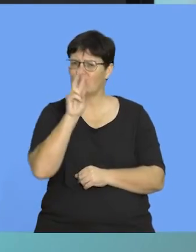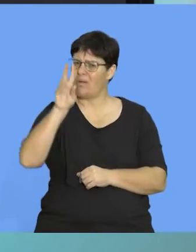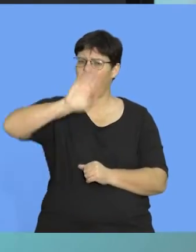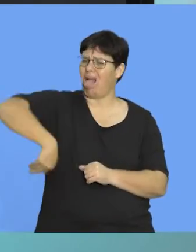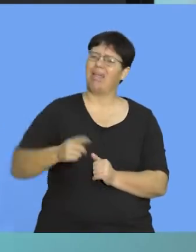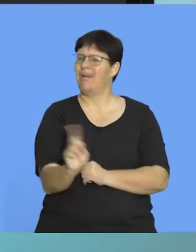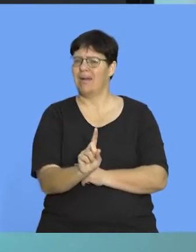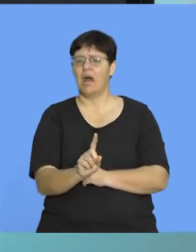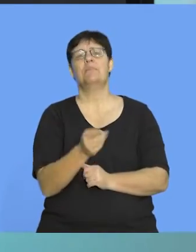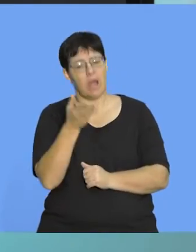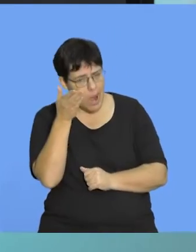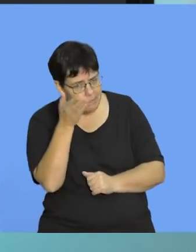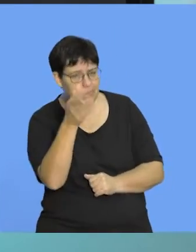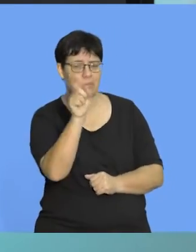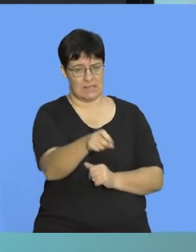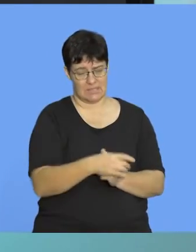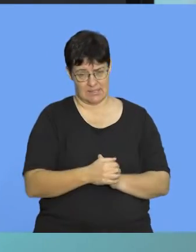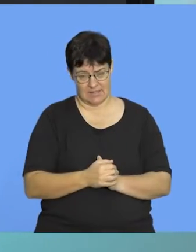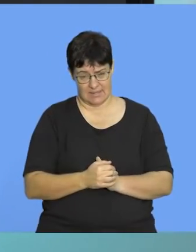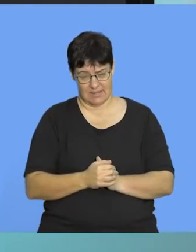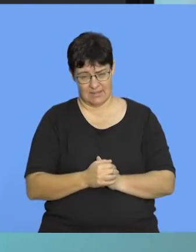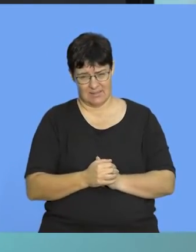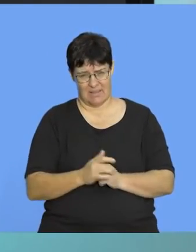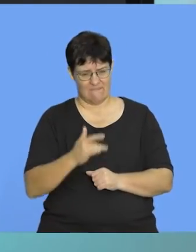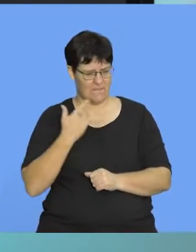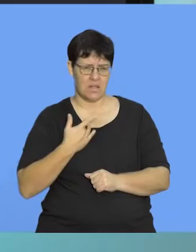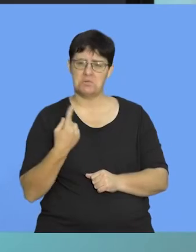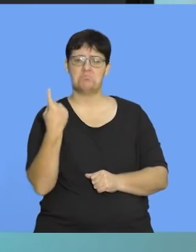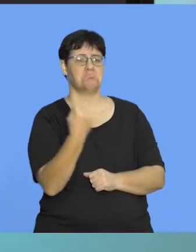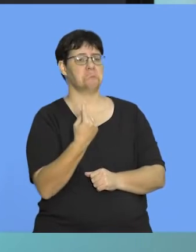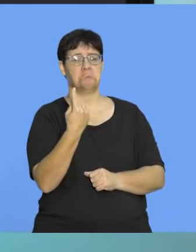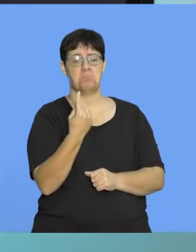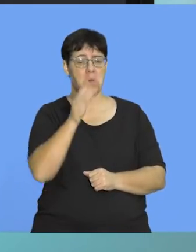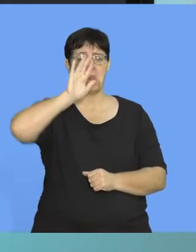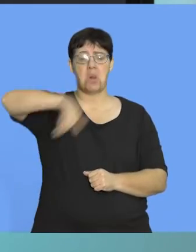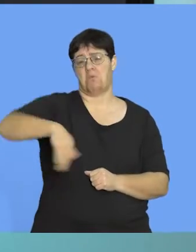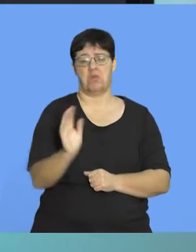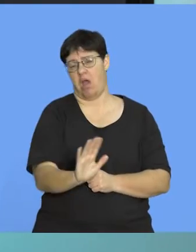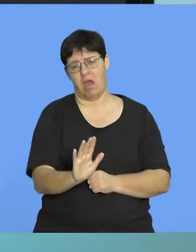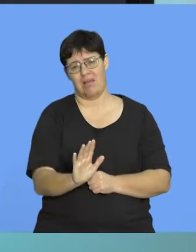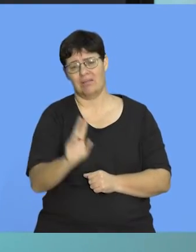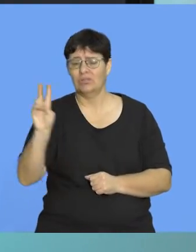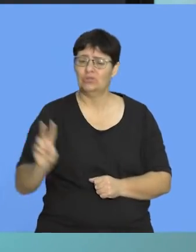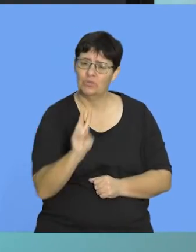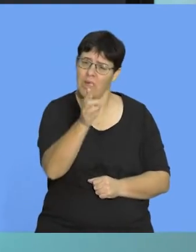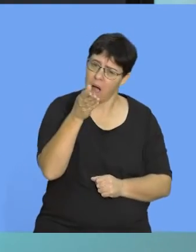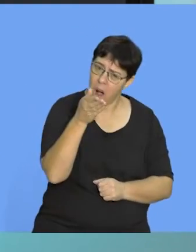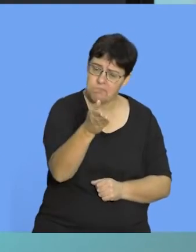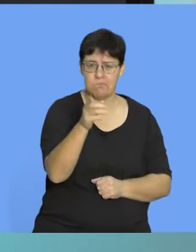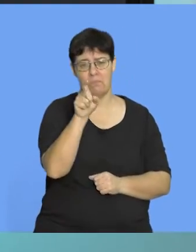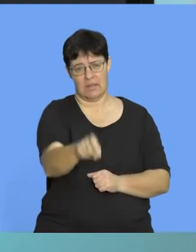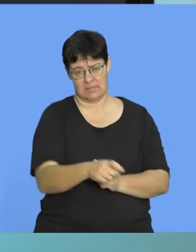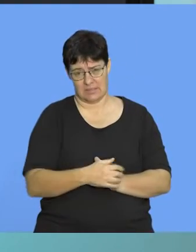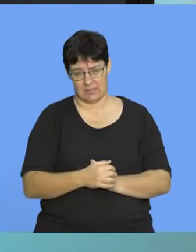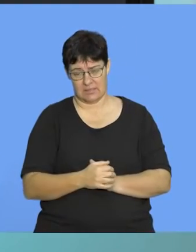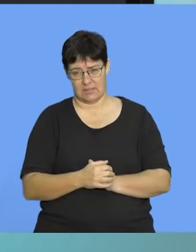square, but it gets left off and it gets forgotten. It feels very lonely some days. Please don't forget the square.